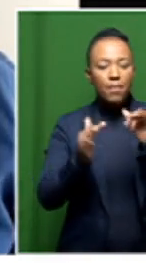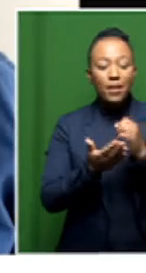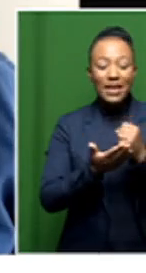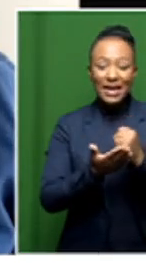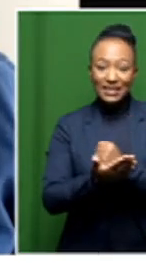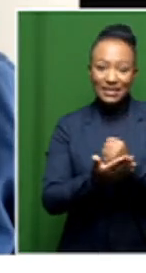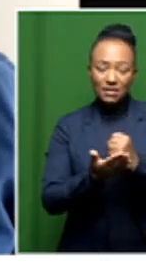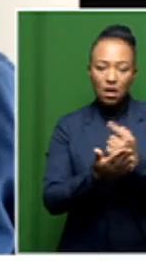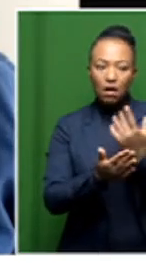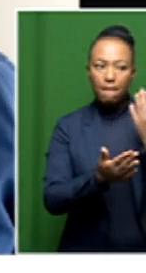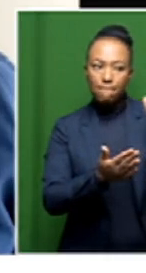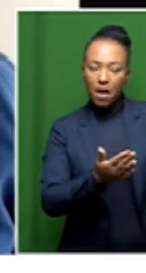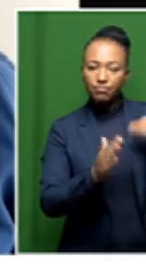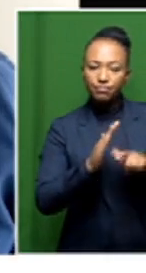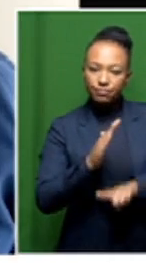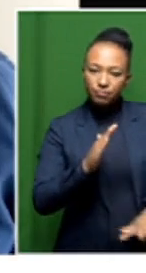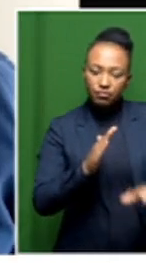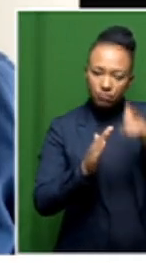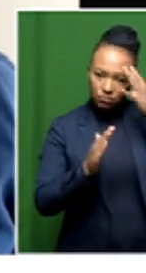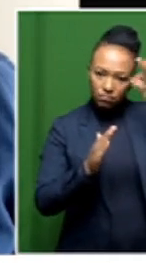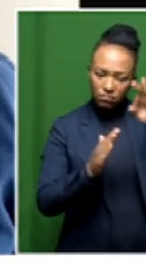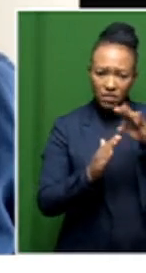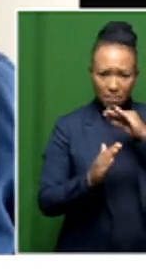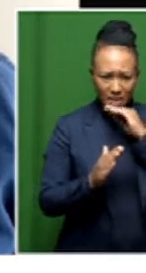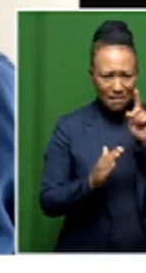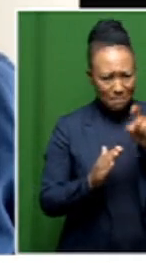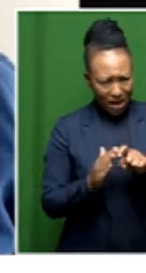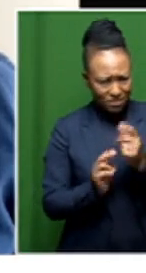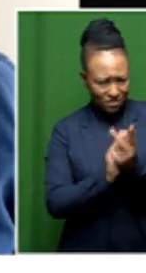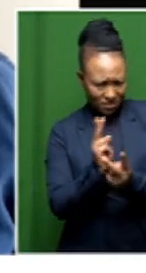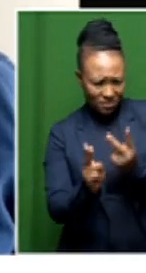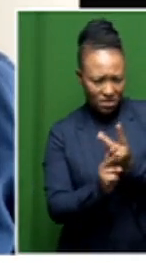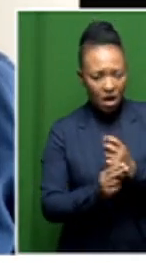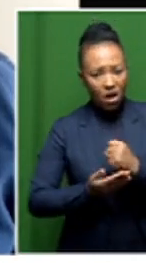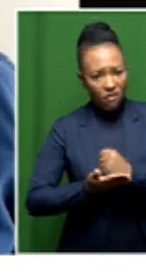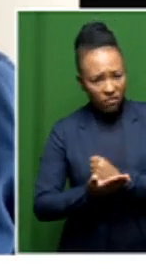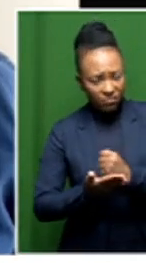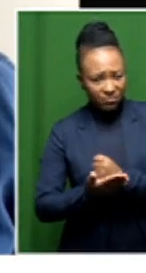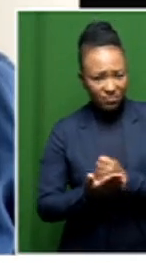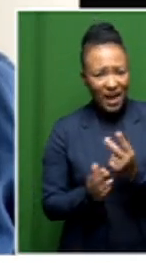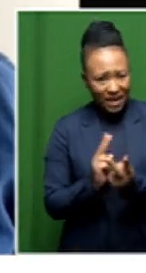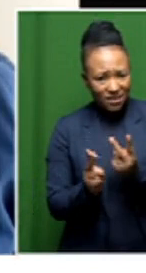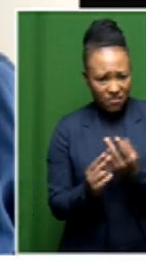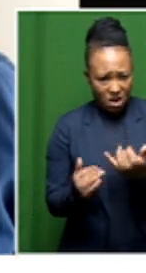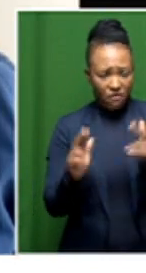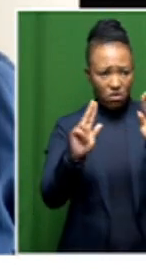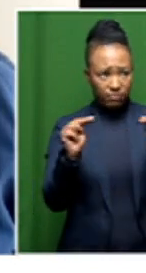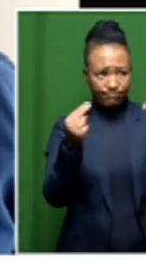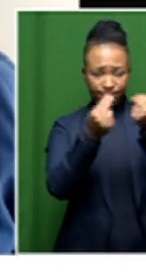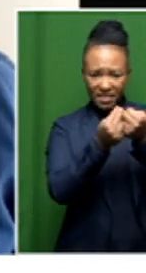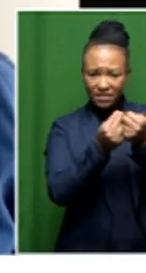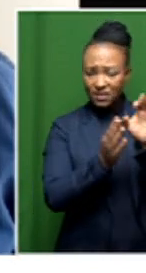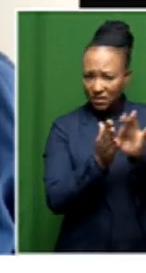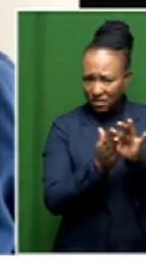in the past local government election, do they have to go and register again to vote in the national election?